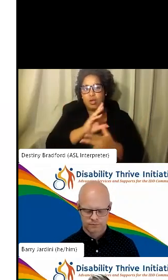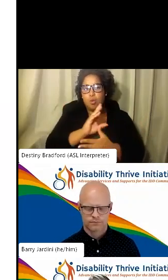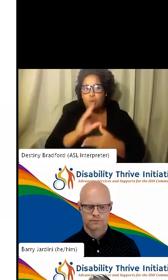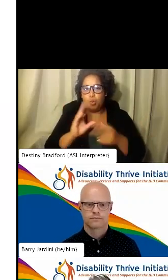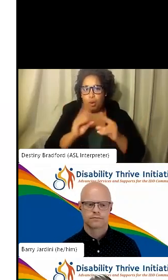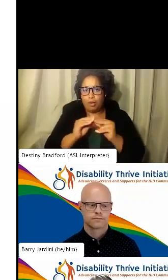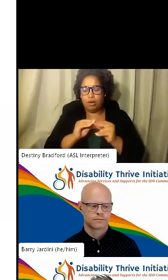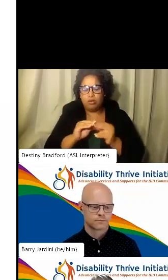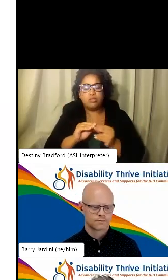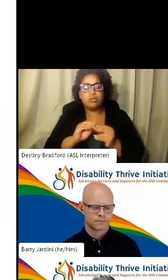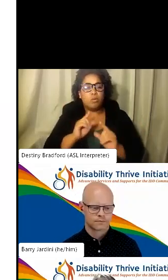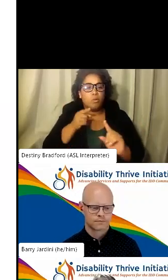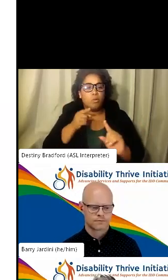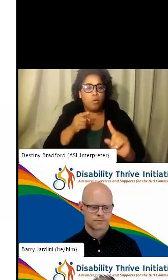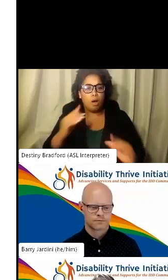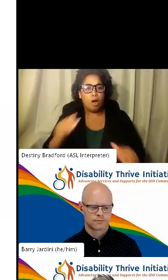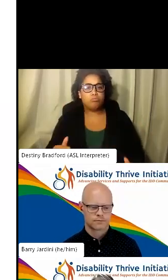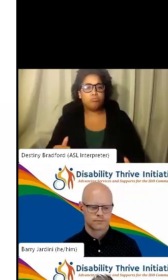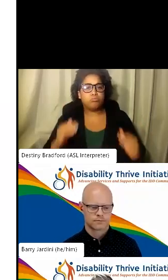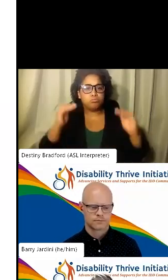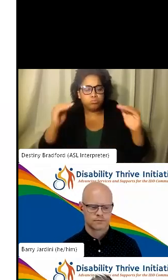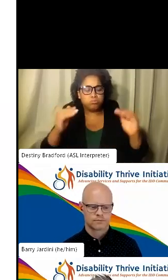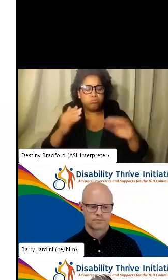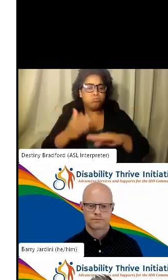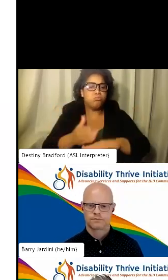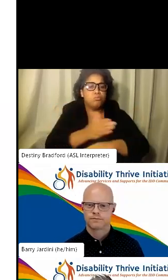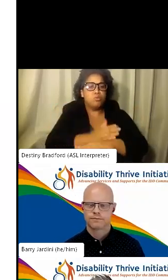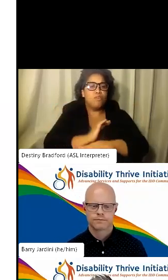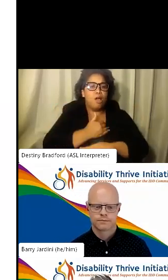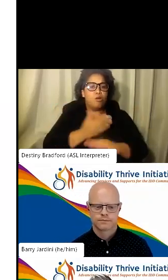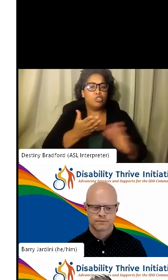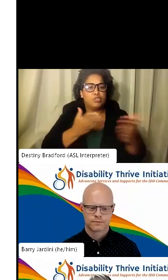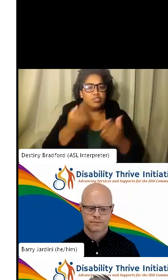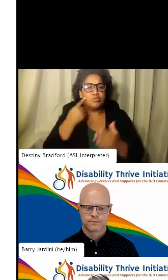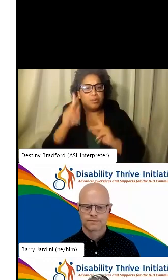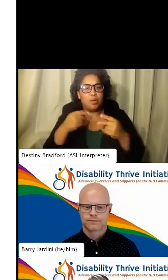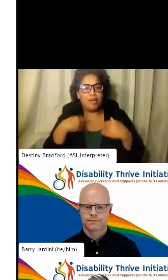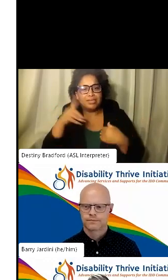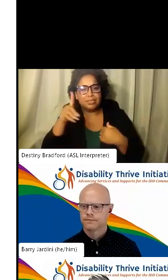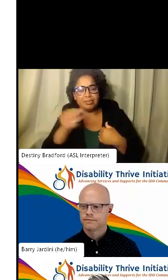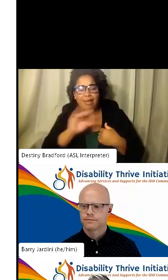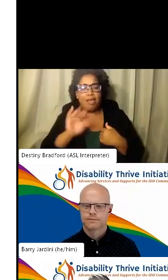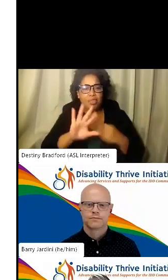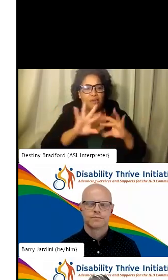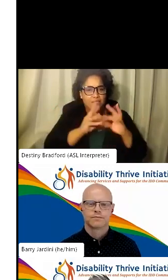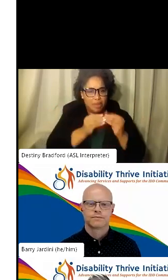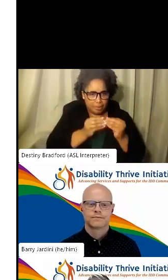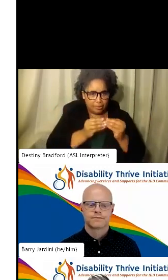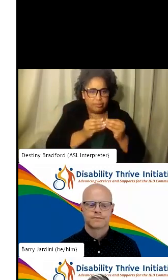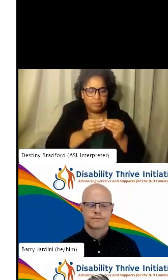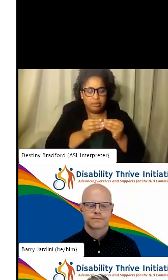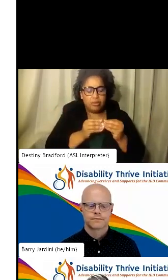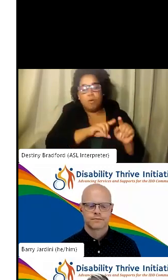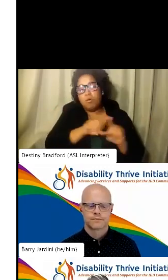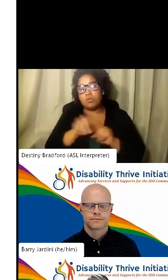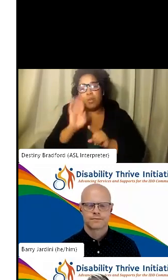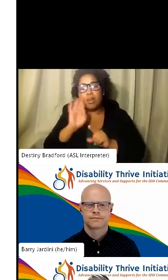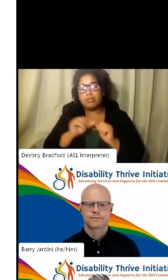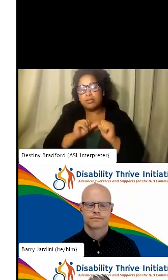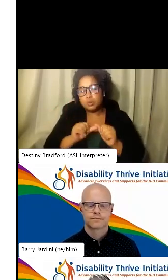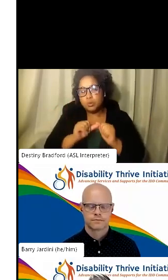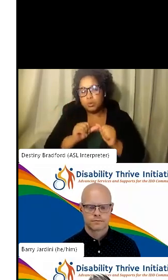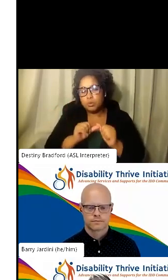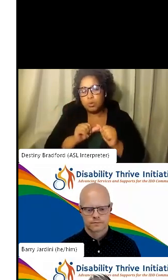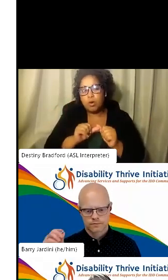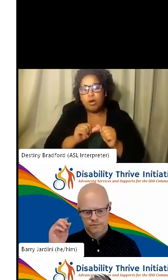on enhancing services and support for people with disabilities and their families. We will also continue to follow